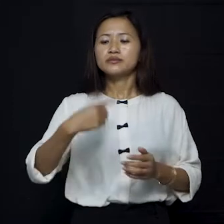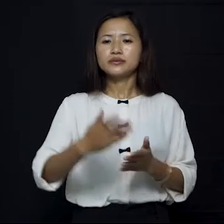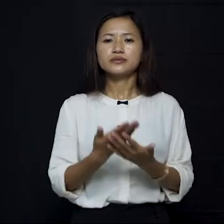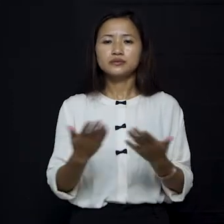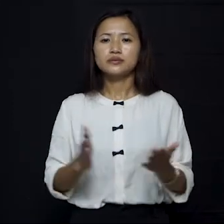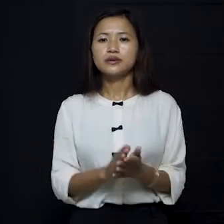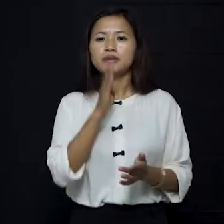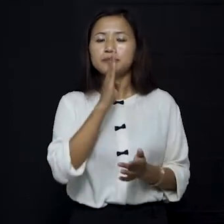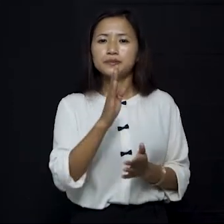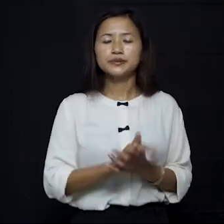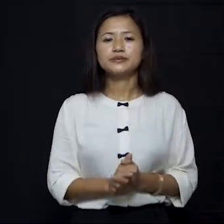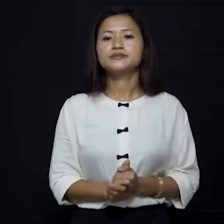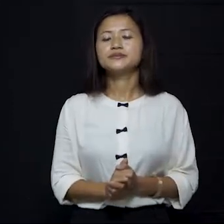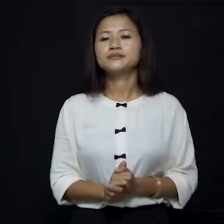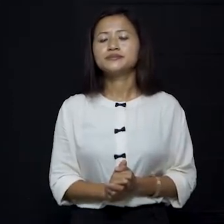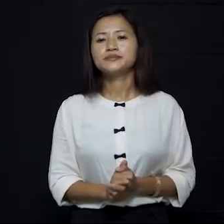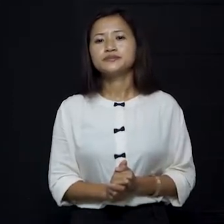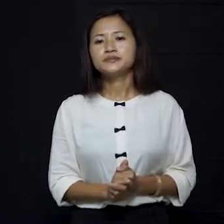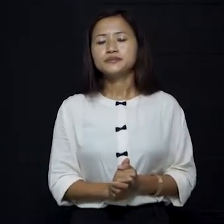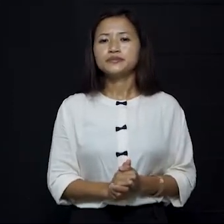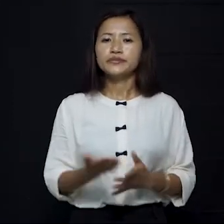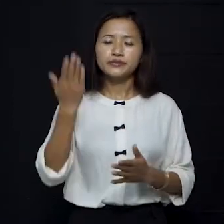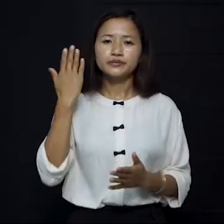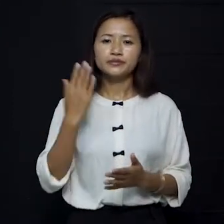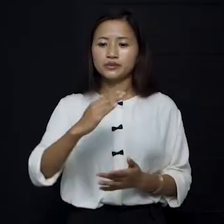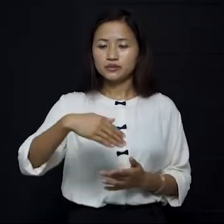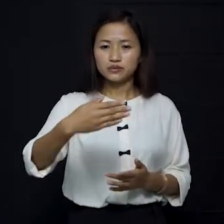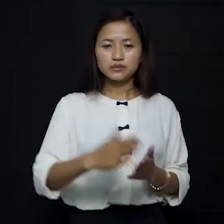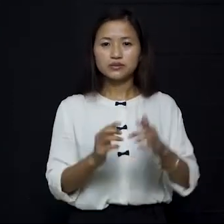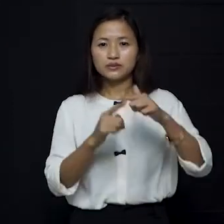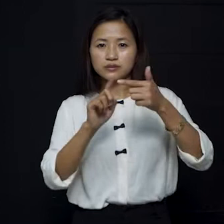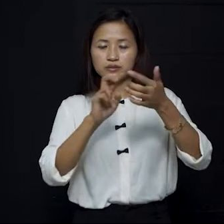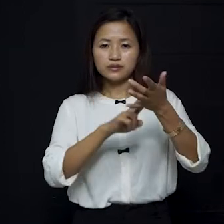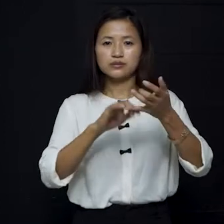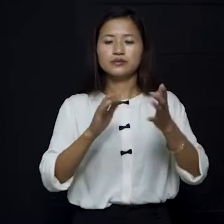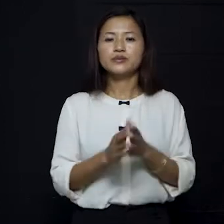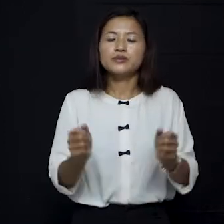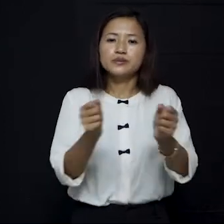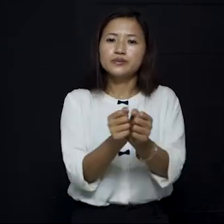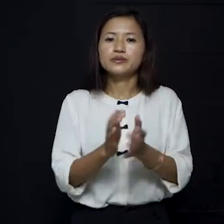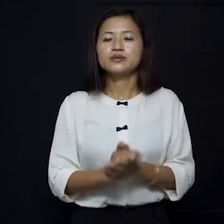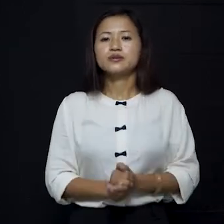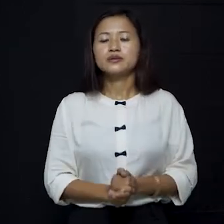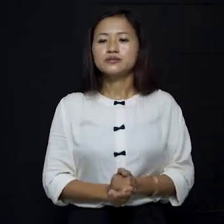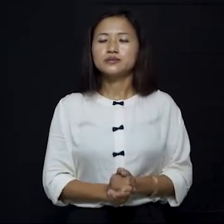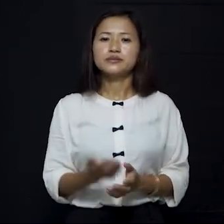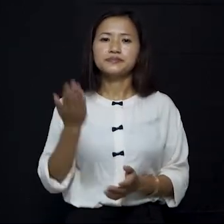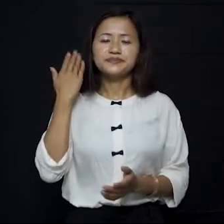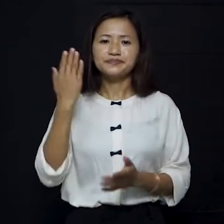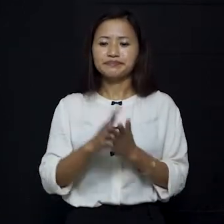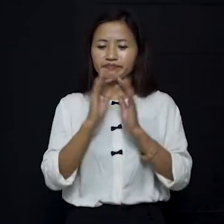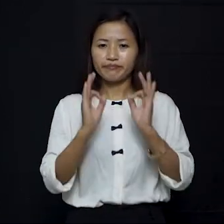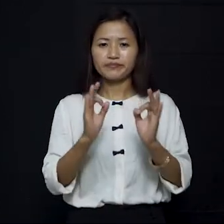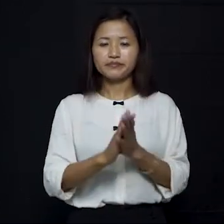is been, okay? In a past continuous tense, you always have to use the word been. In a past perfect continuous tense,